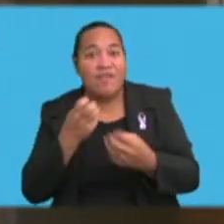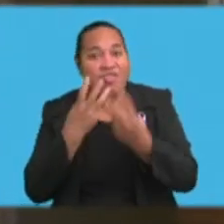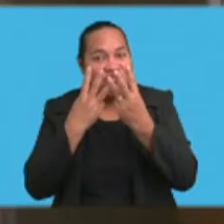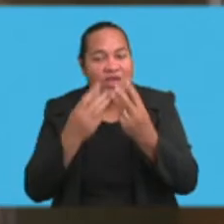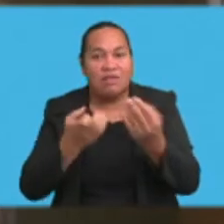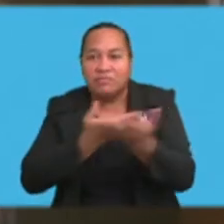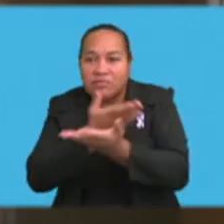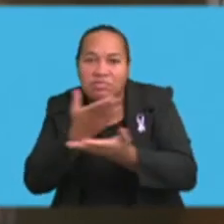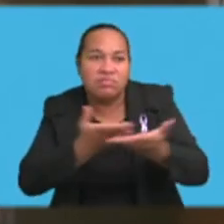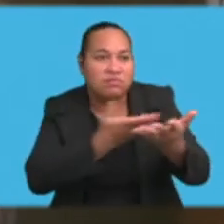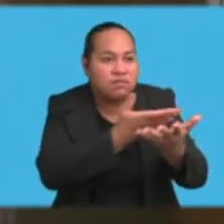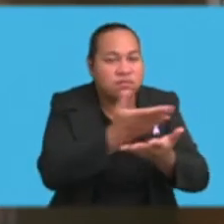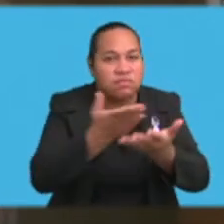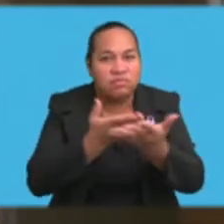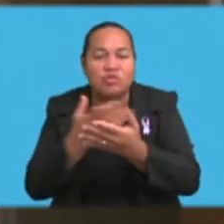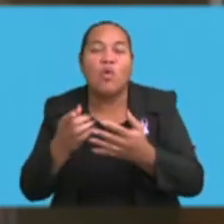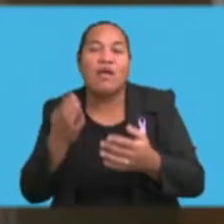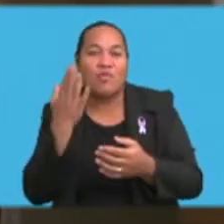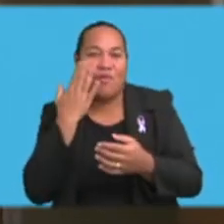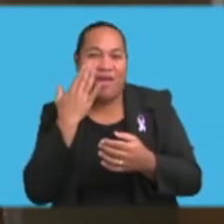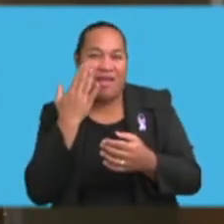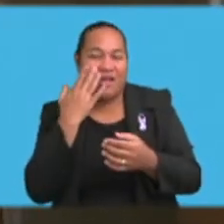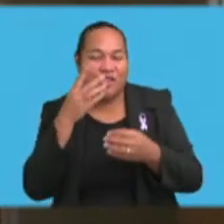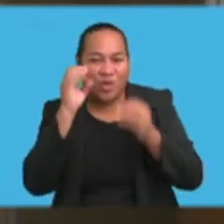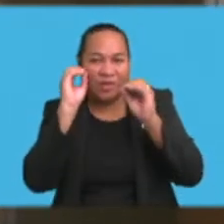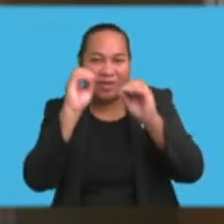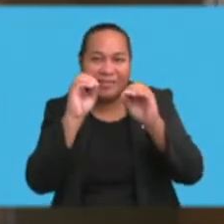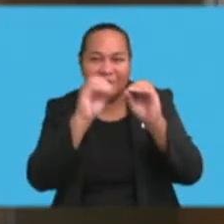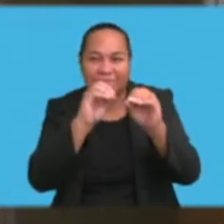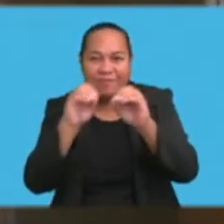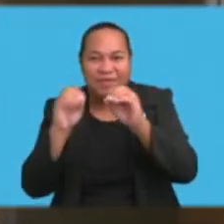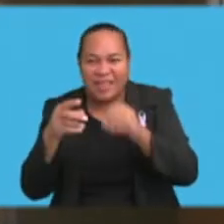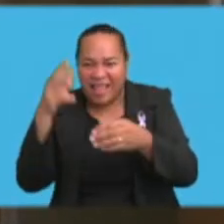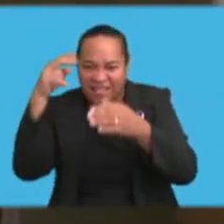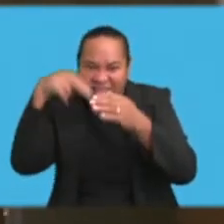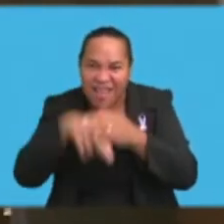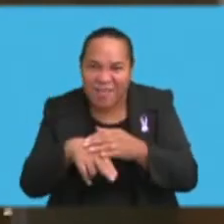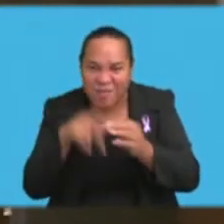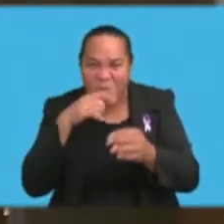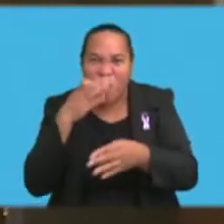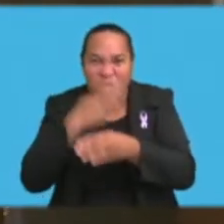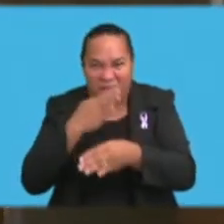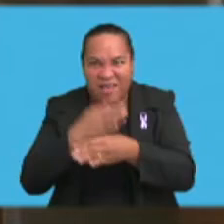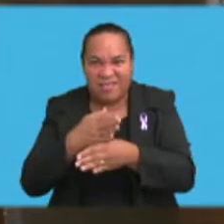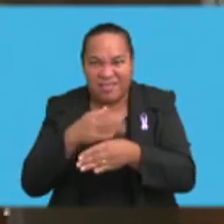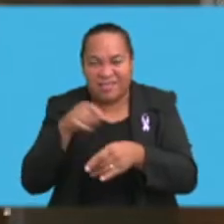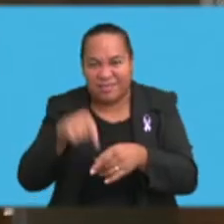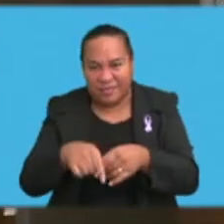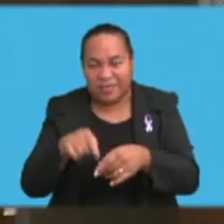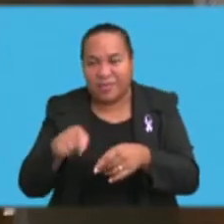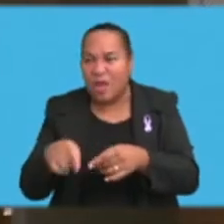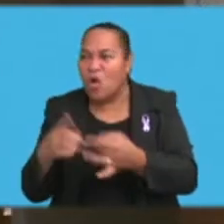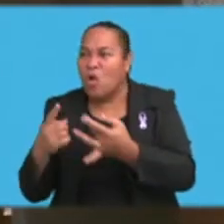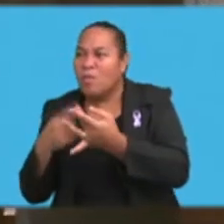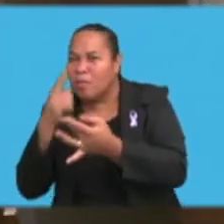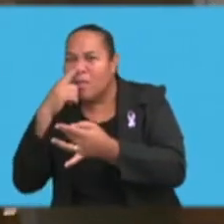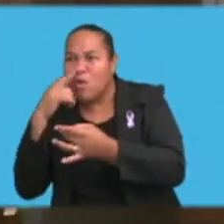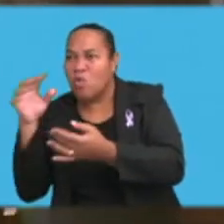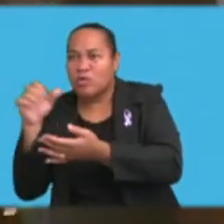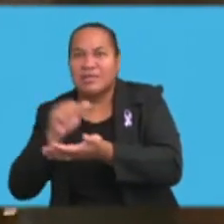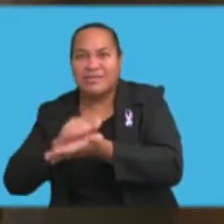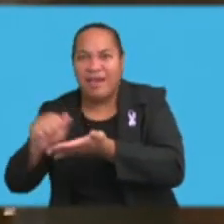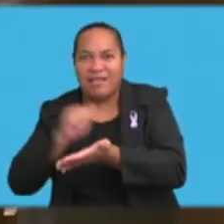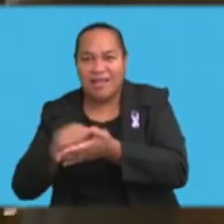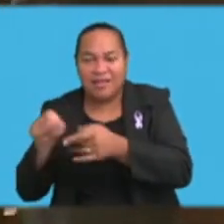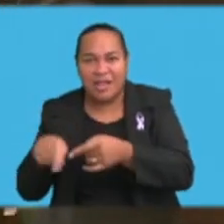area, and this was to raise awareness and educate the dive employers, the dive operators, the suppliers of dive equipment and